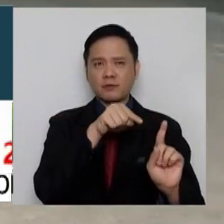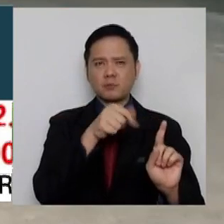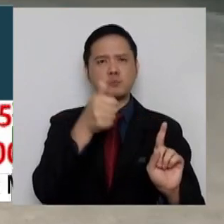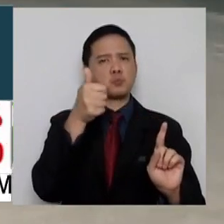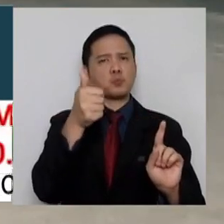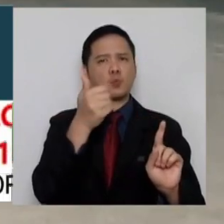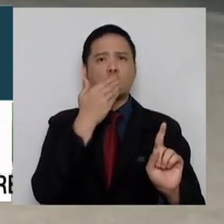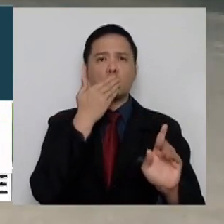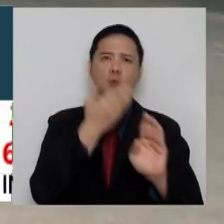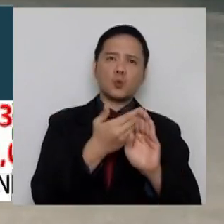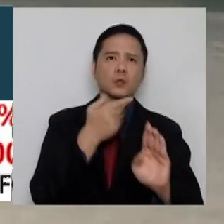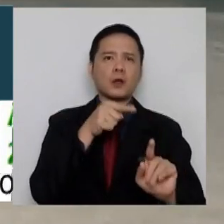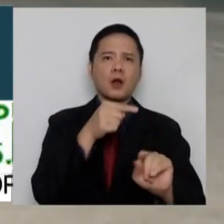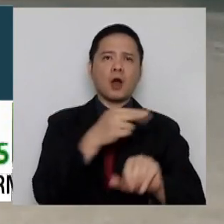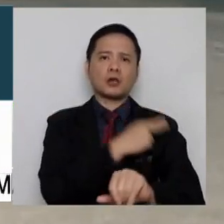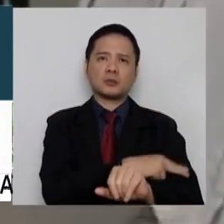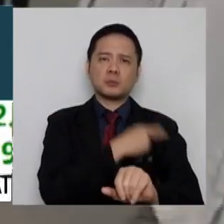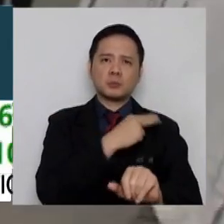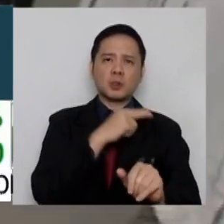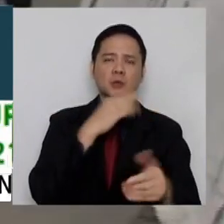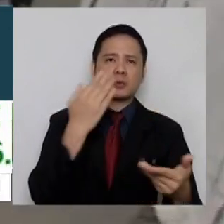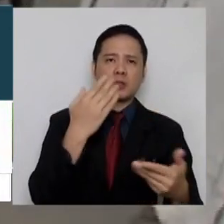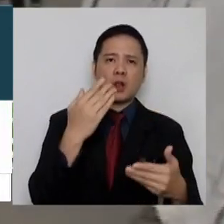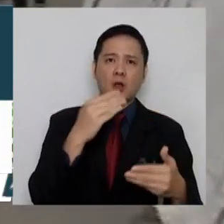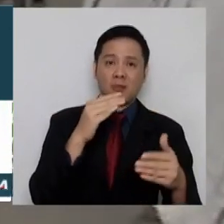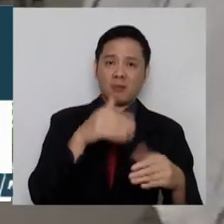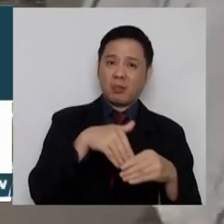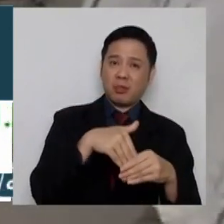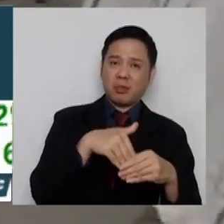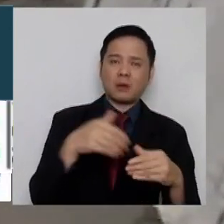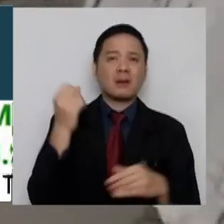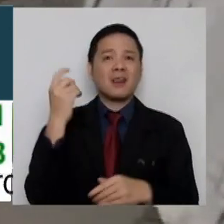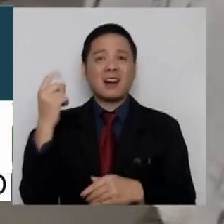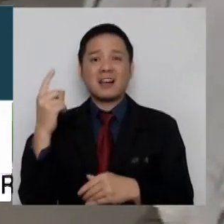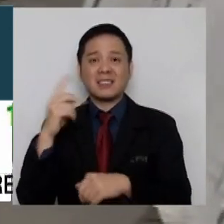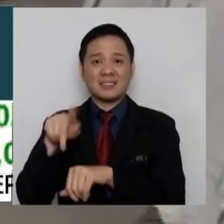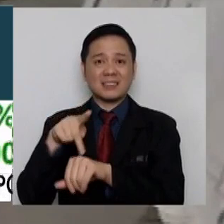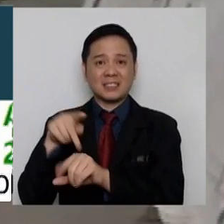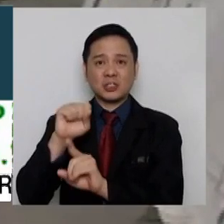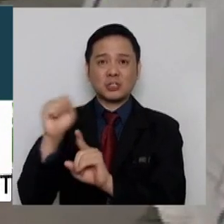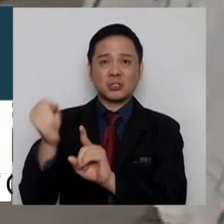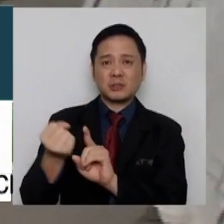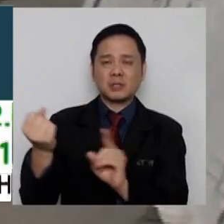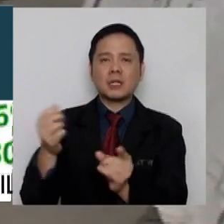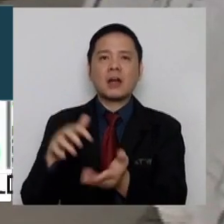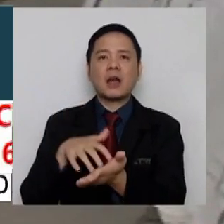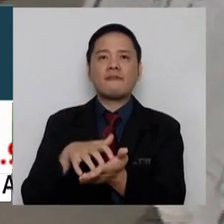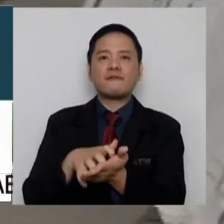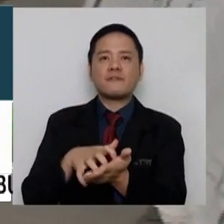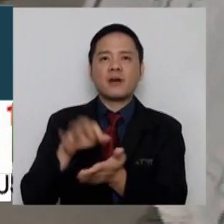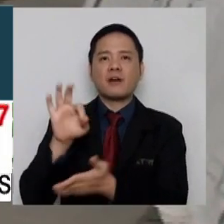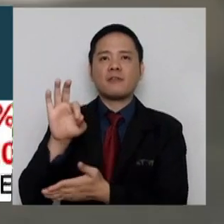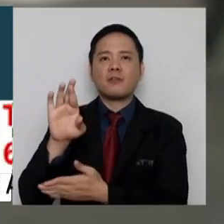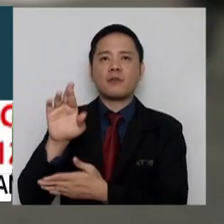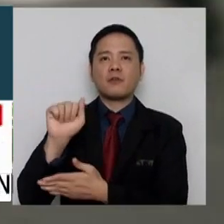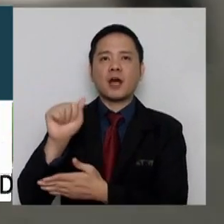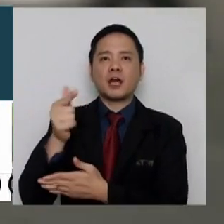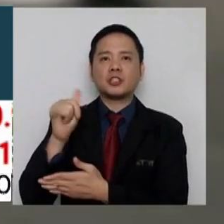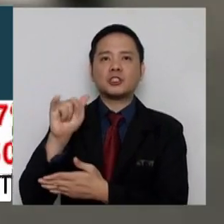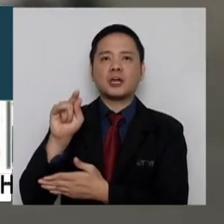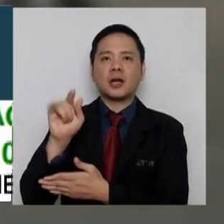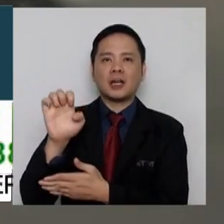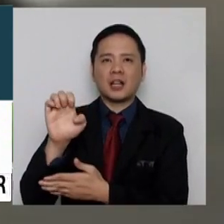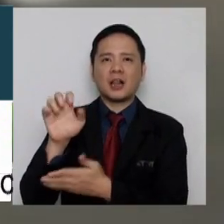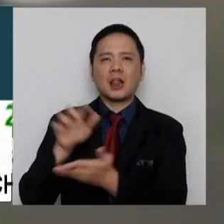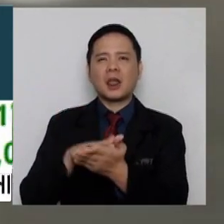in the country, the situation in the Philippines remains fragile. They call it fragile because the DOH